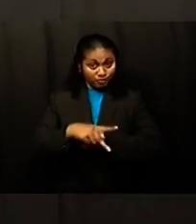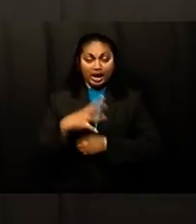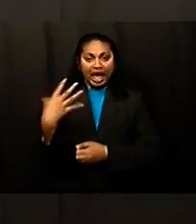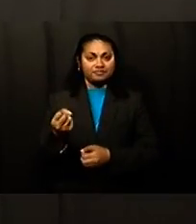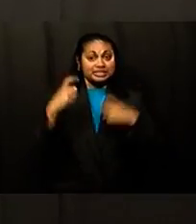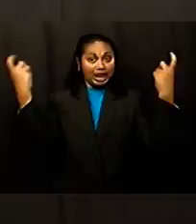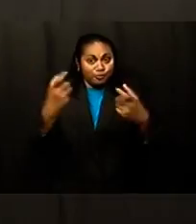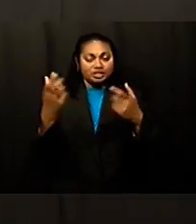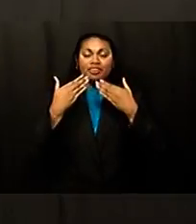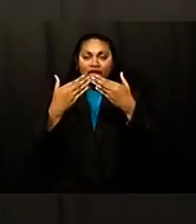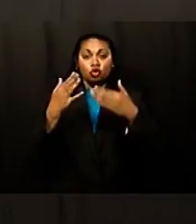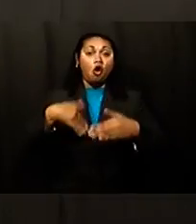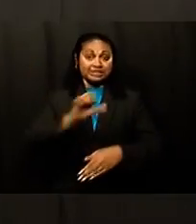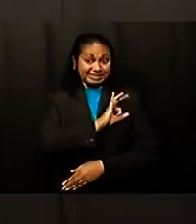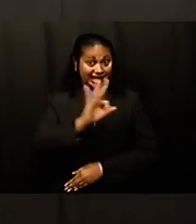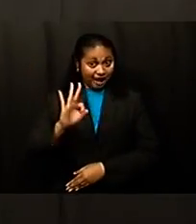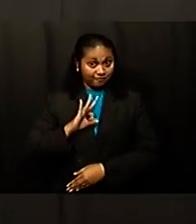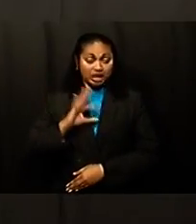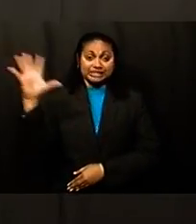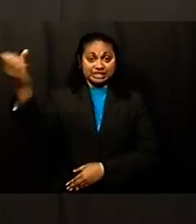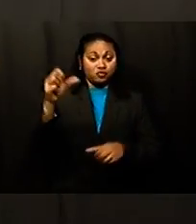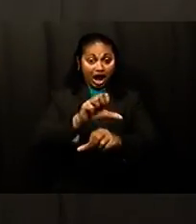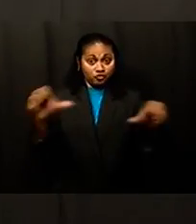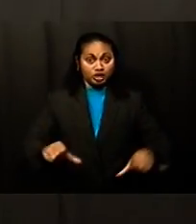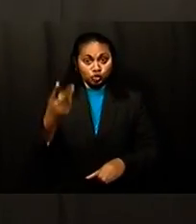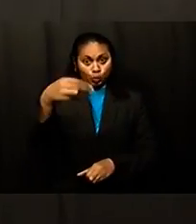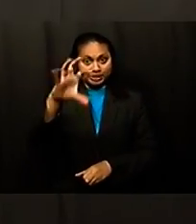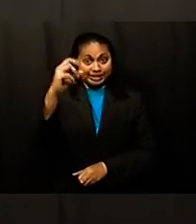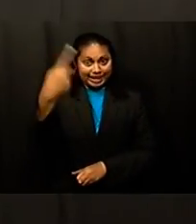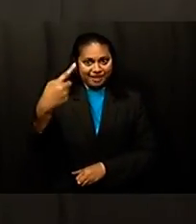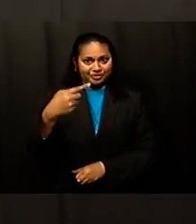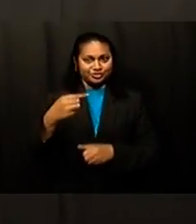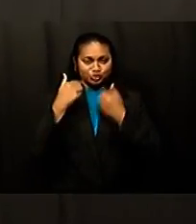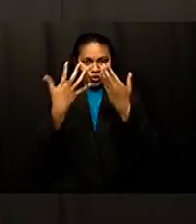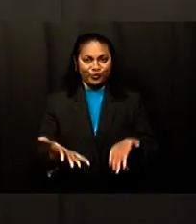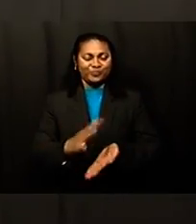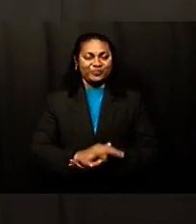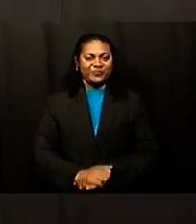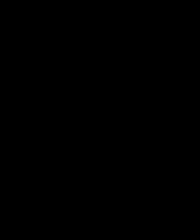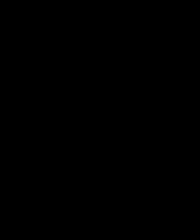Vakaviri Salsalu to say thank you to their staff for a successful 2011 Crest Agriculture Show.